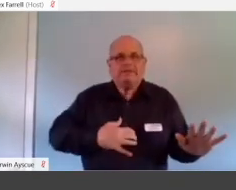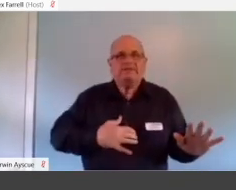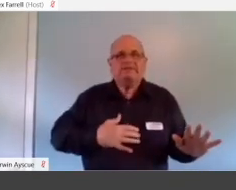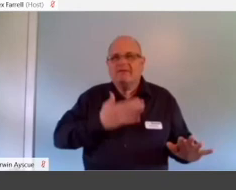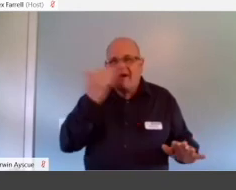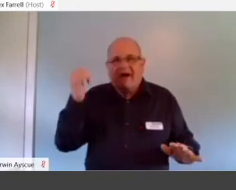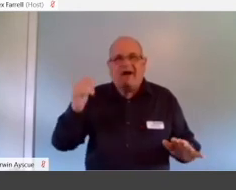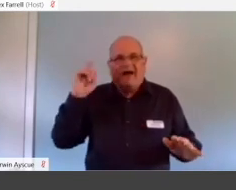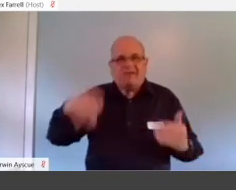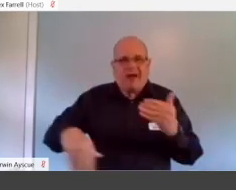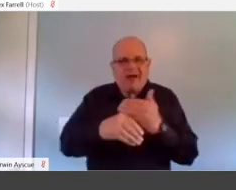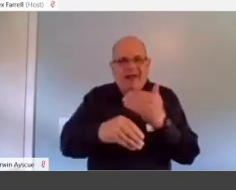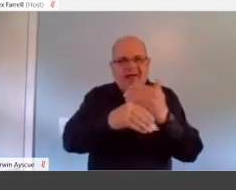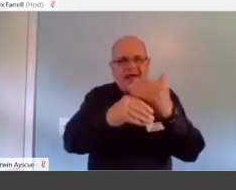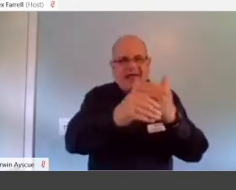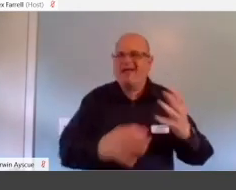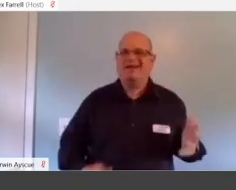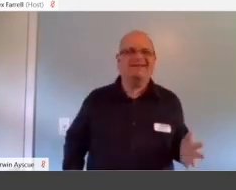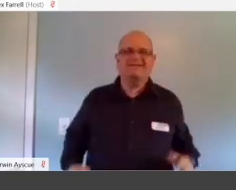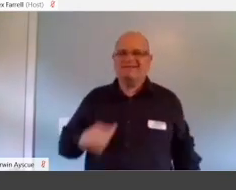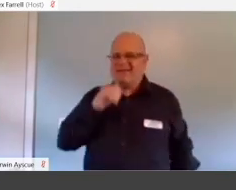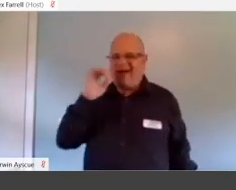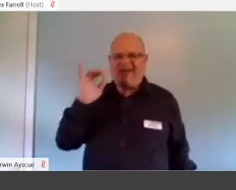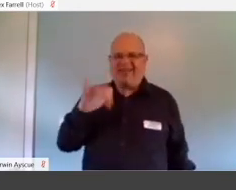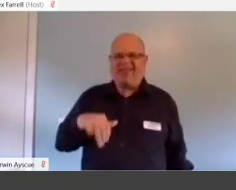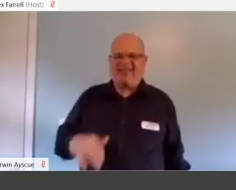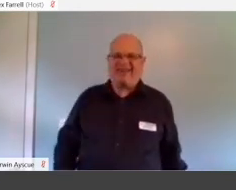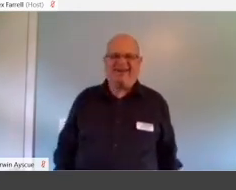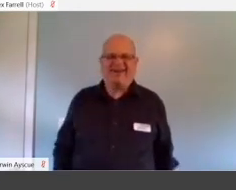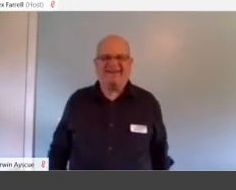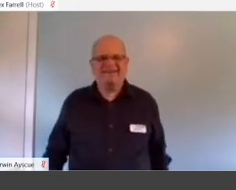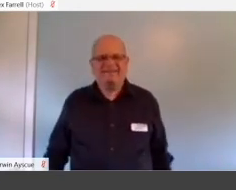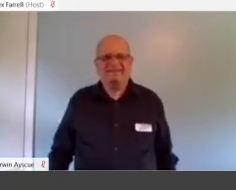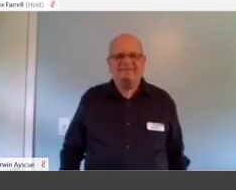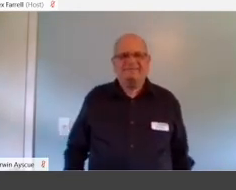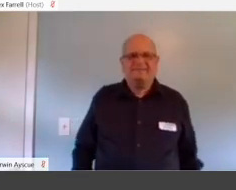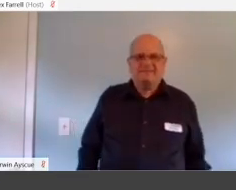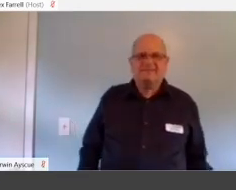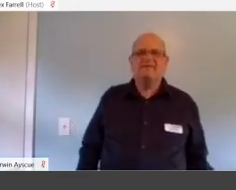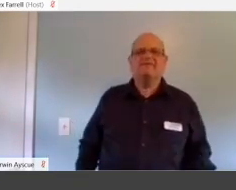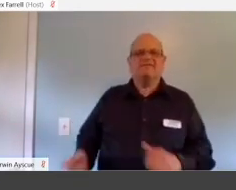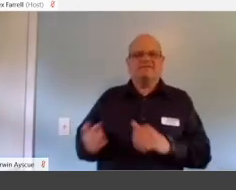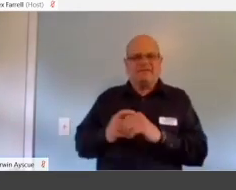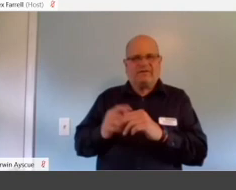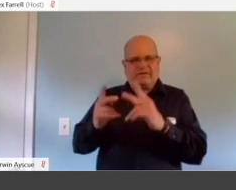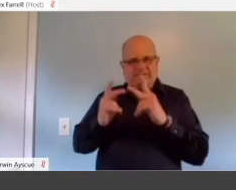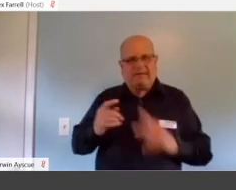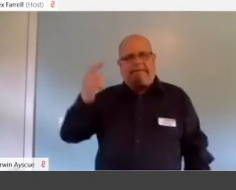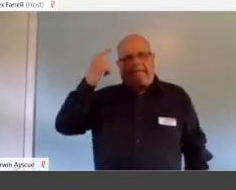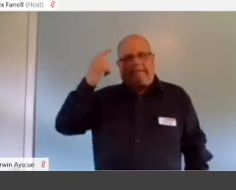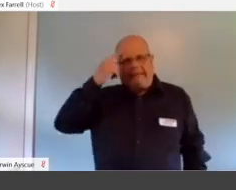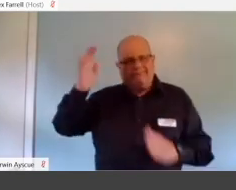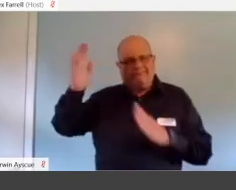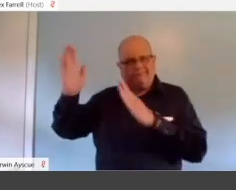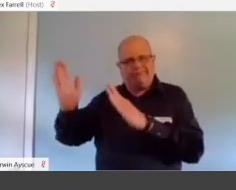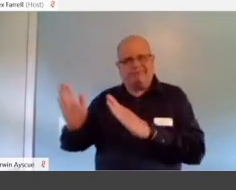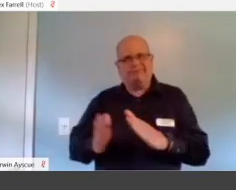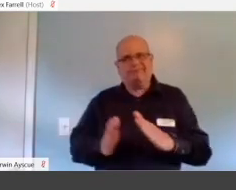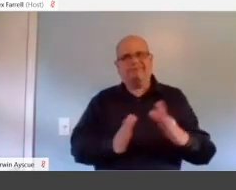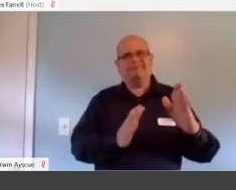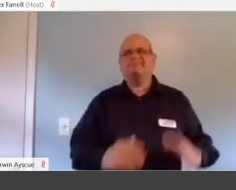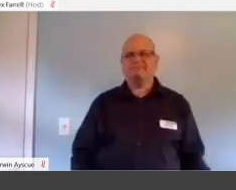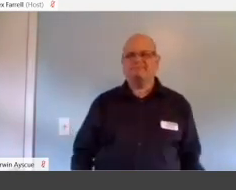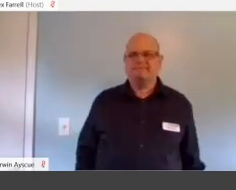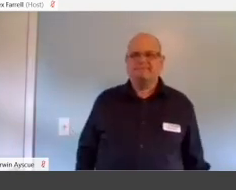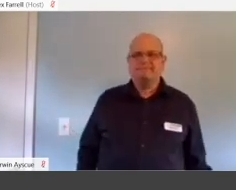go back and make sure it works for everyone's needs problem. But from the beginning, you're thinking that way. I